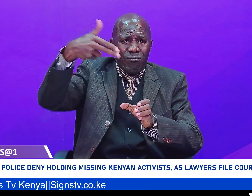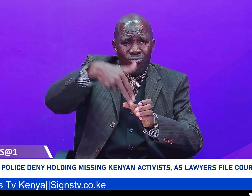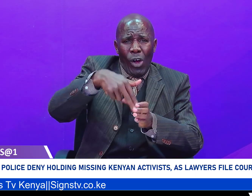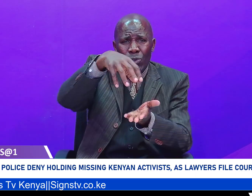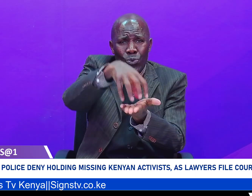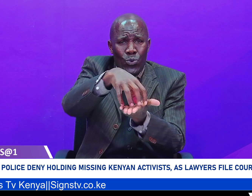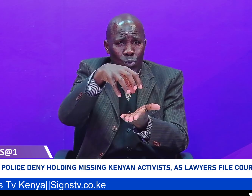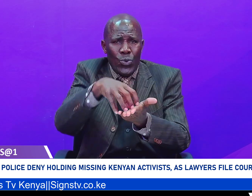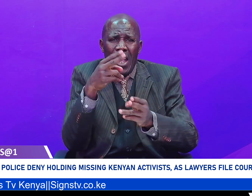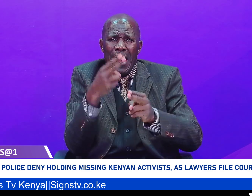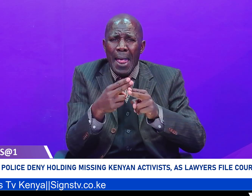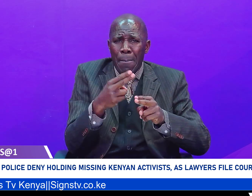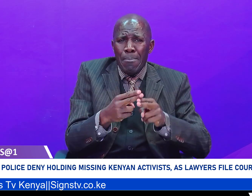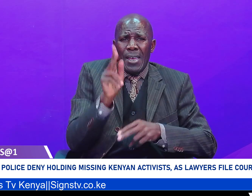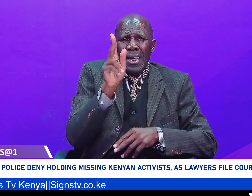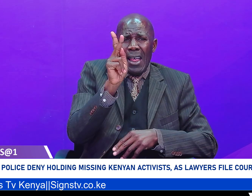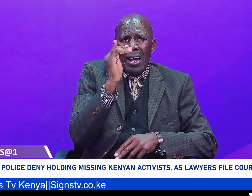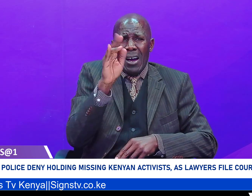Wednesday afternoon.